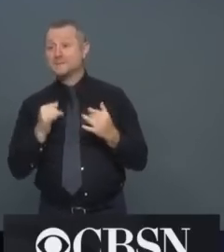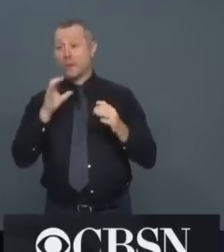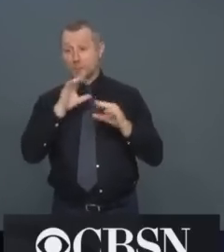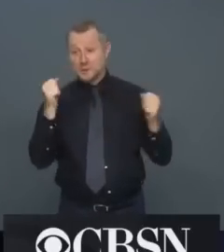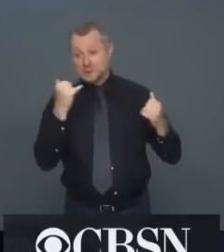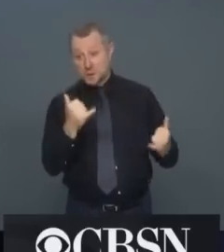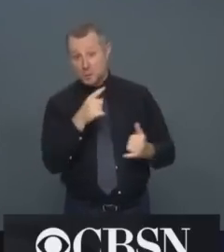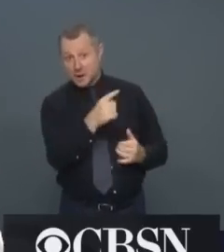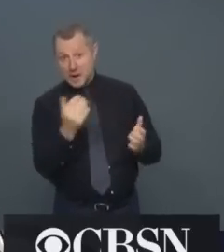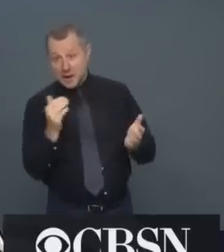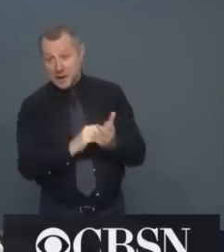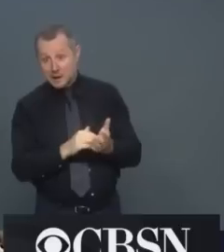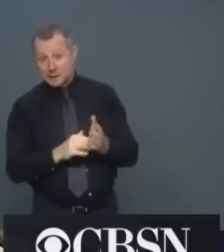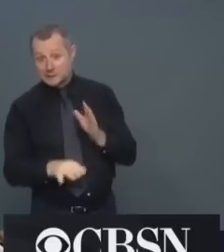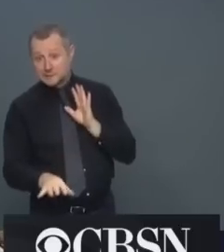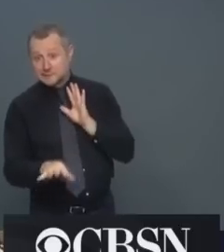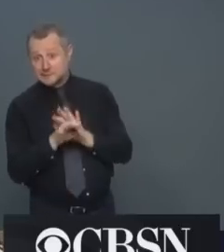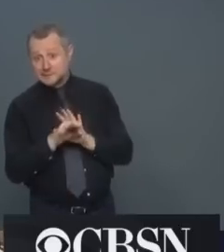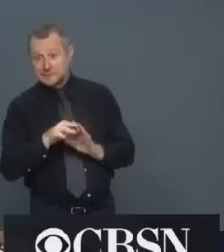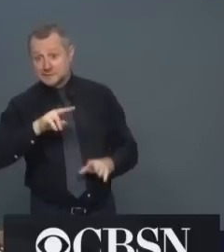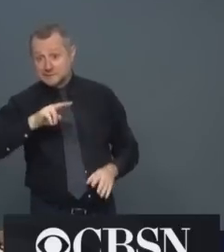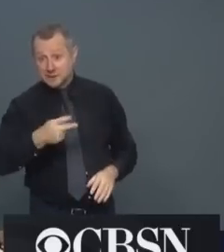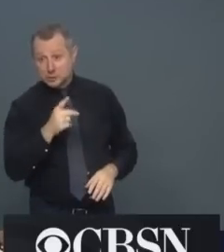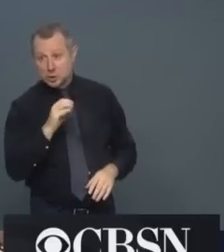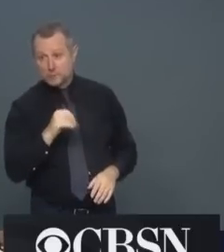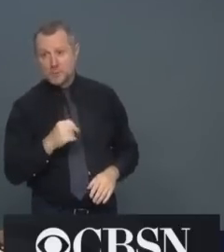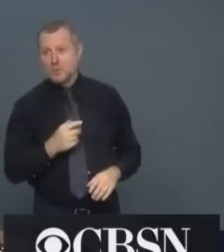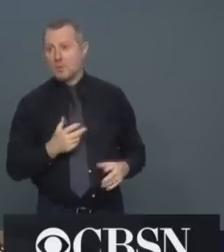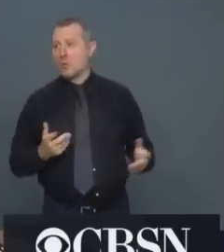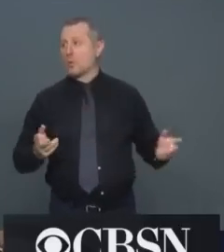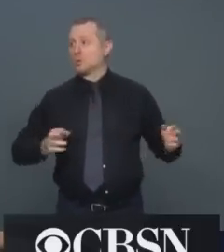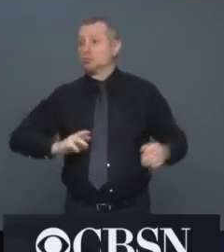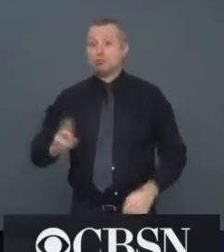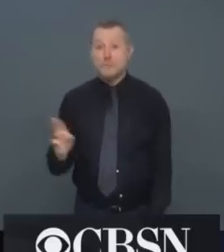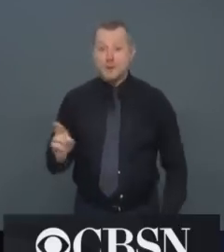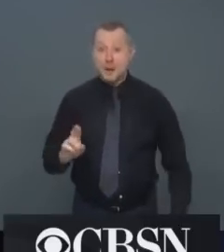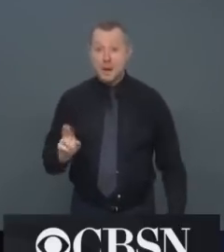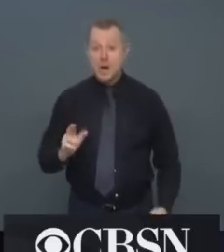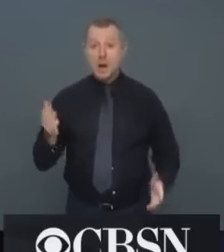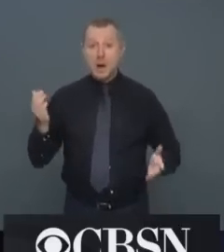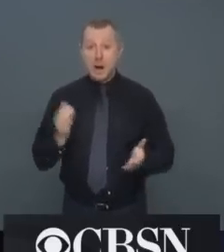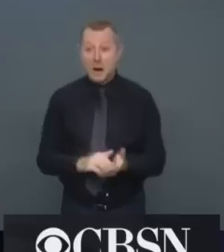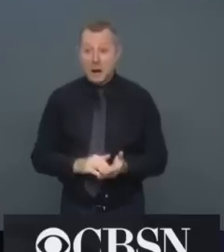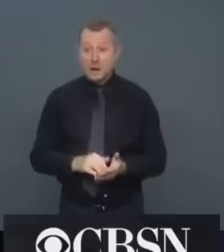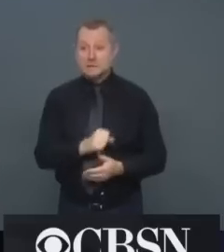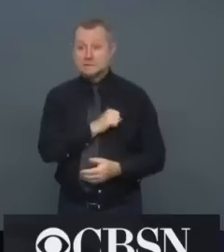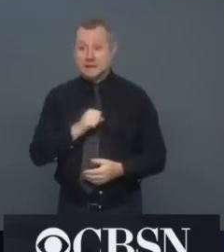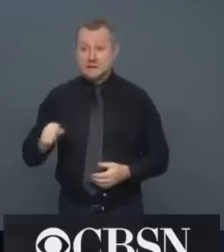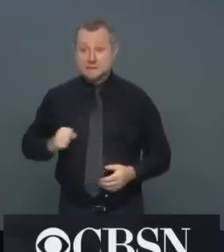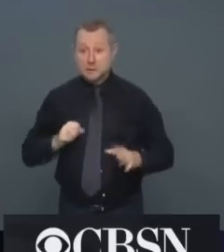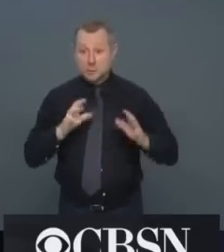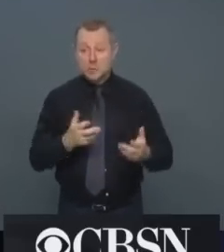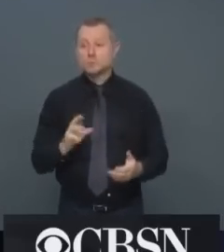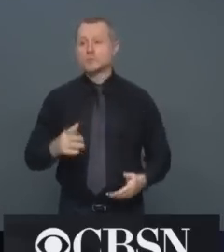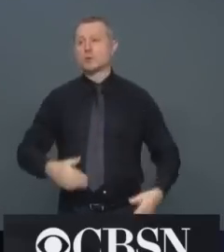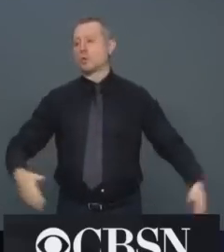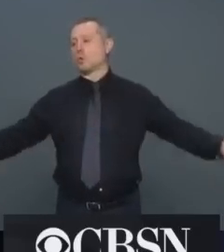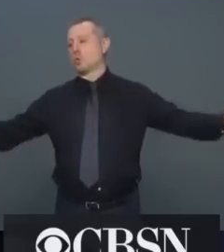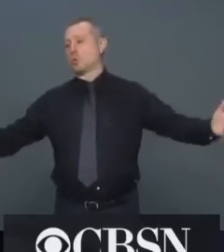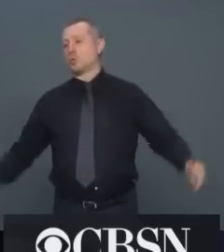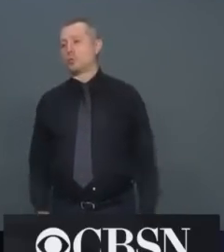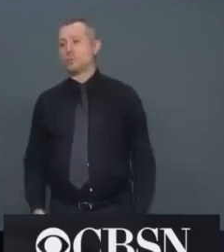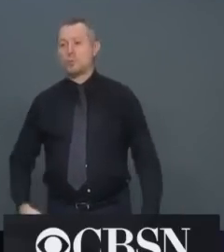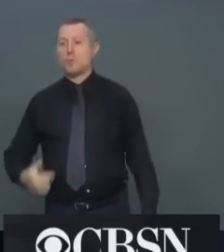there and this Republican Senate winds up back there, well, then we're going to have a